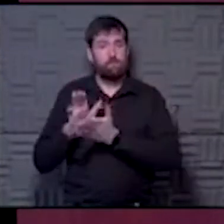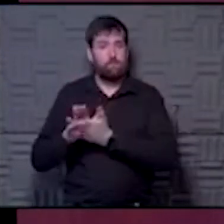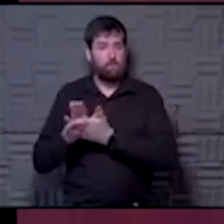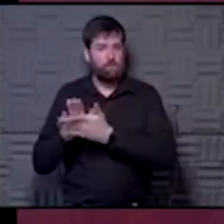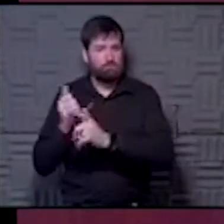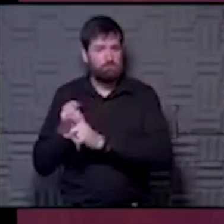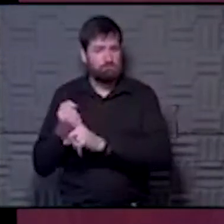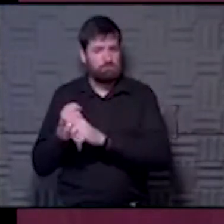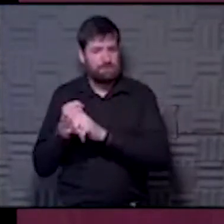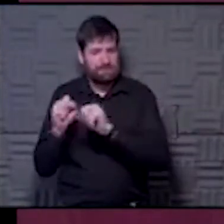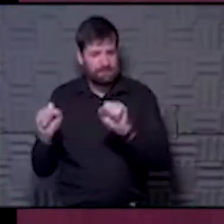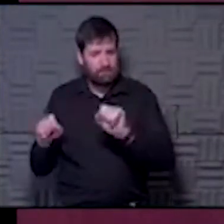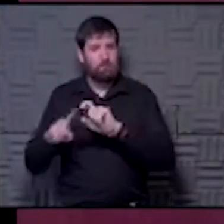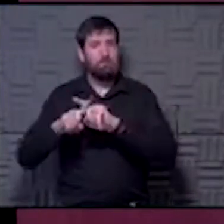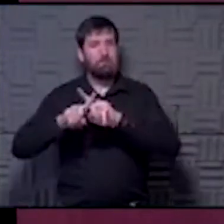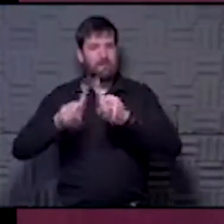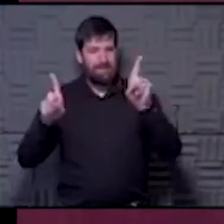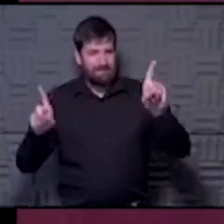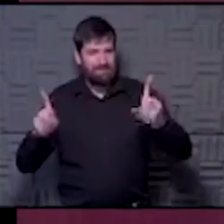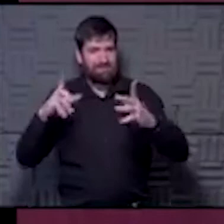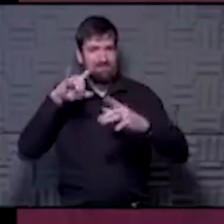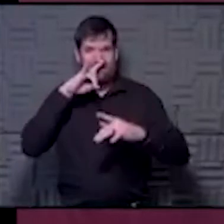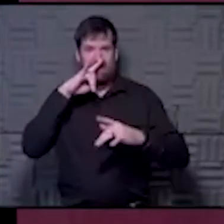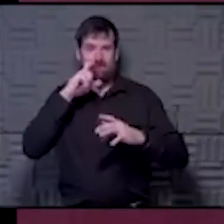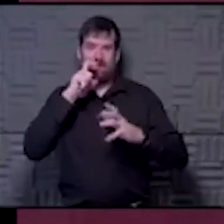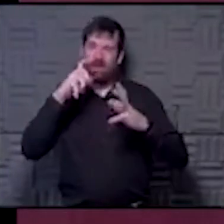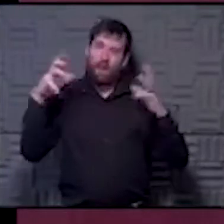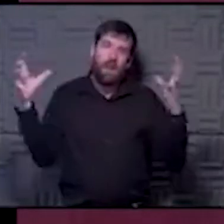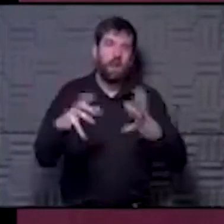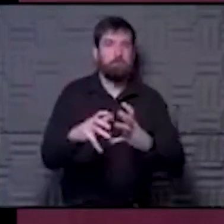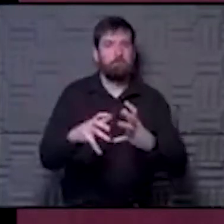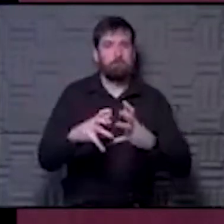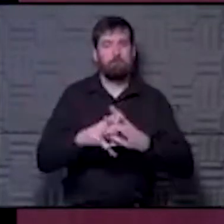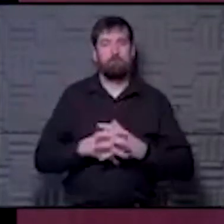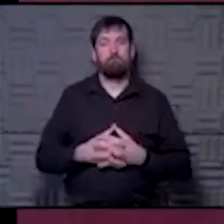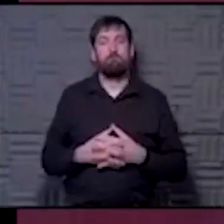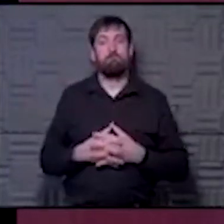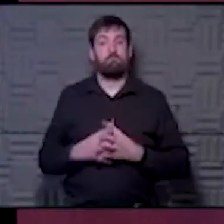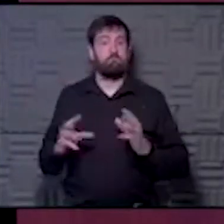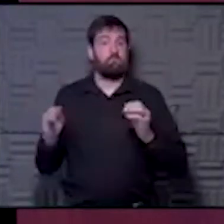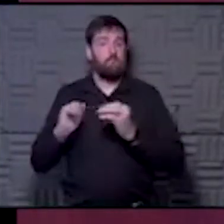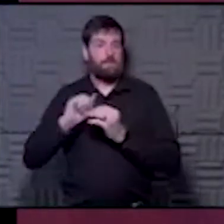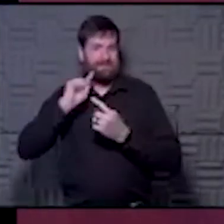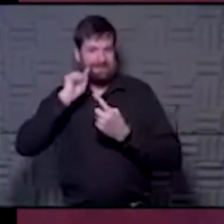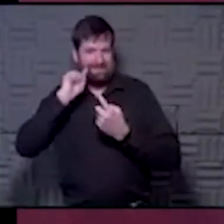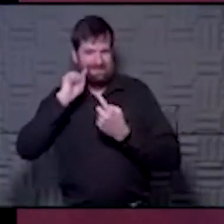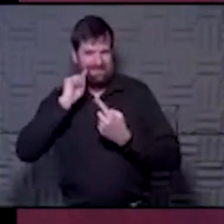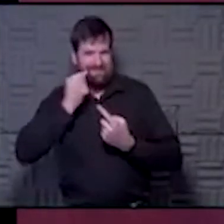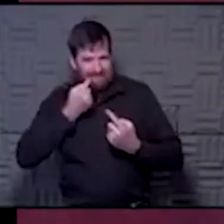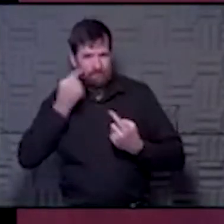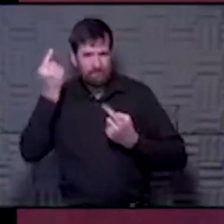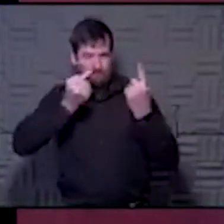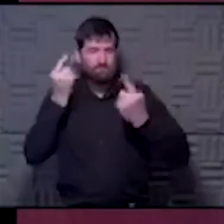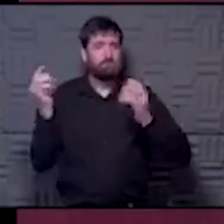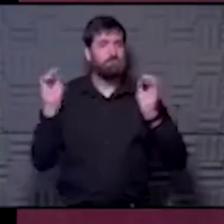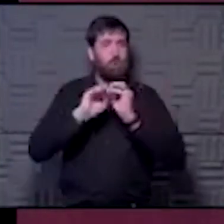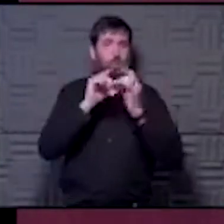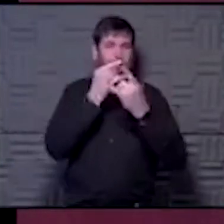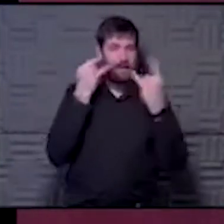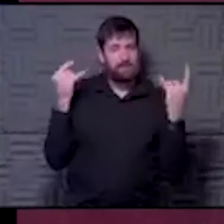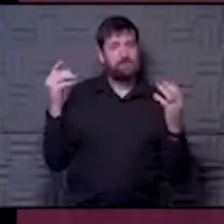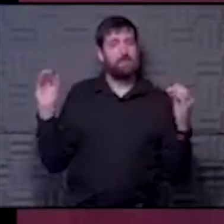safe, but I think the difference is that the kids aren't congregating as much. I think people took more seriously. I think there was more masking, there was